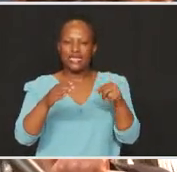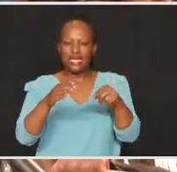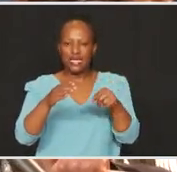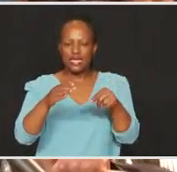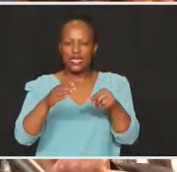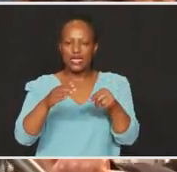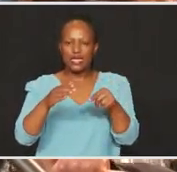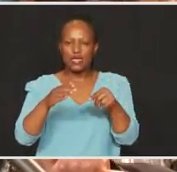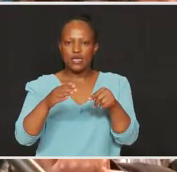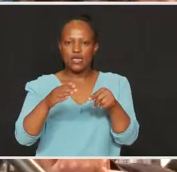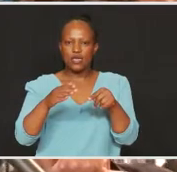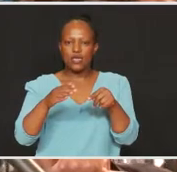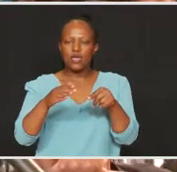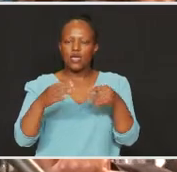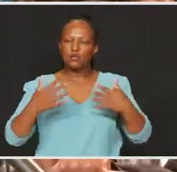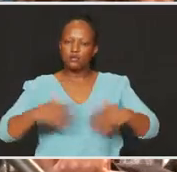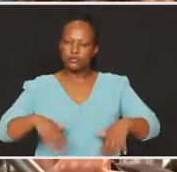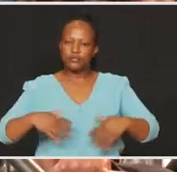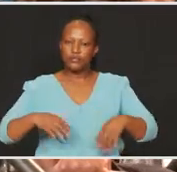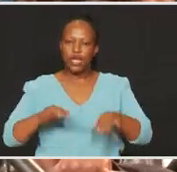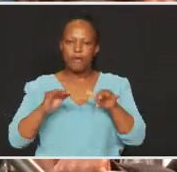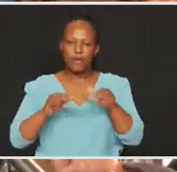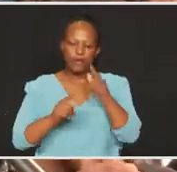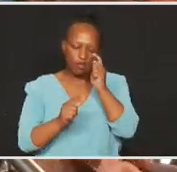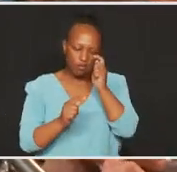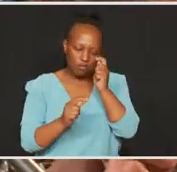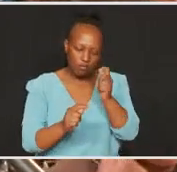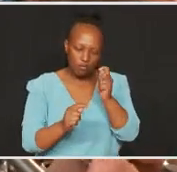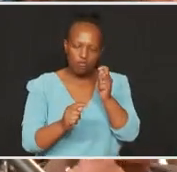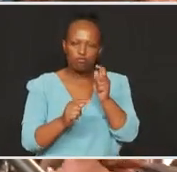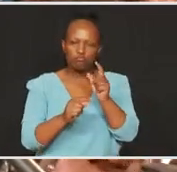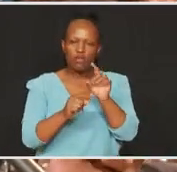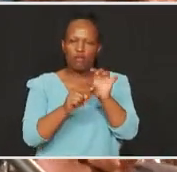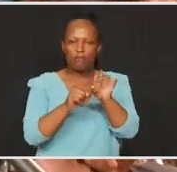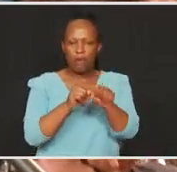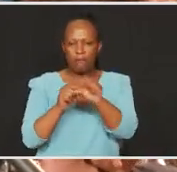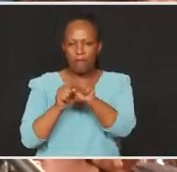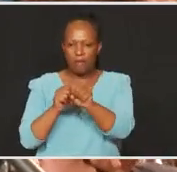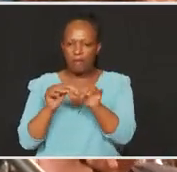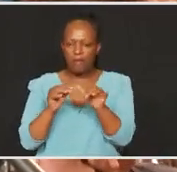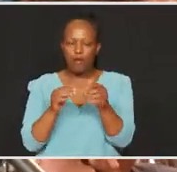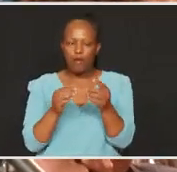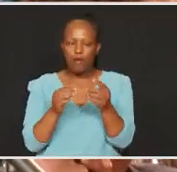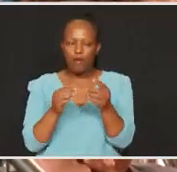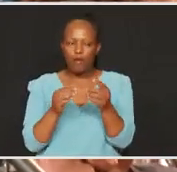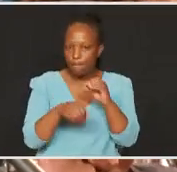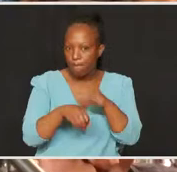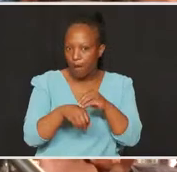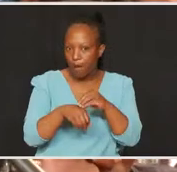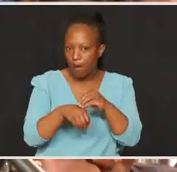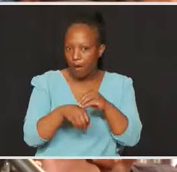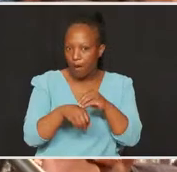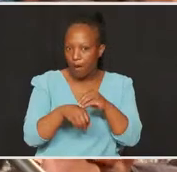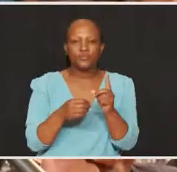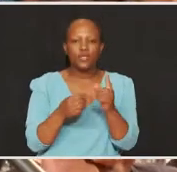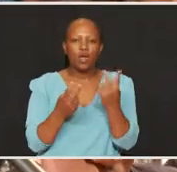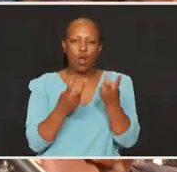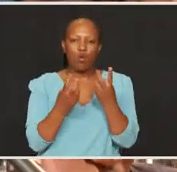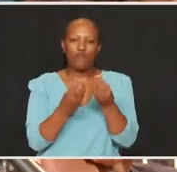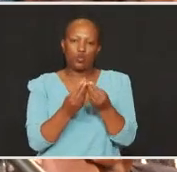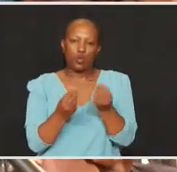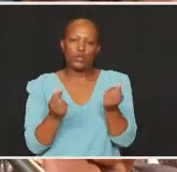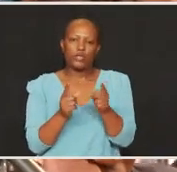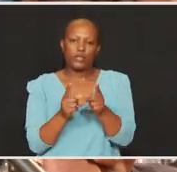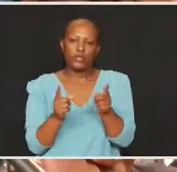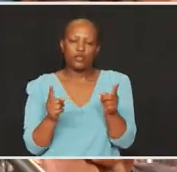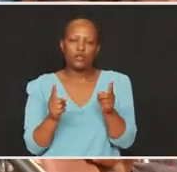identifies the plights of its people and find solutions to those plights and not saying I fully support